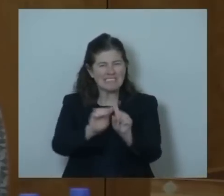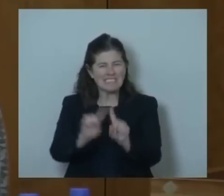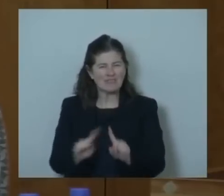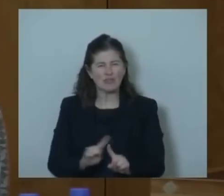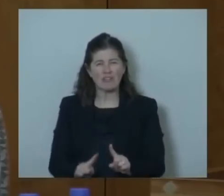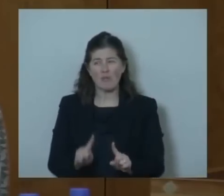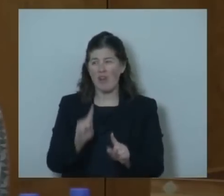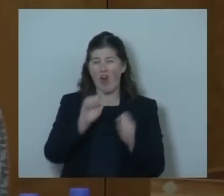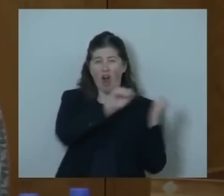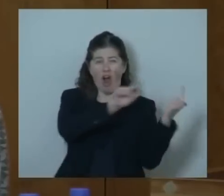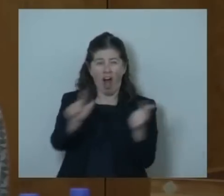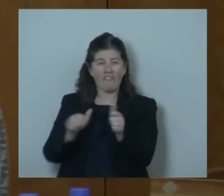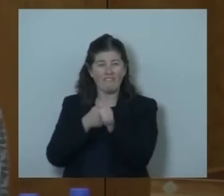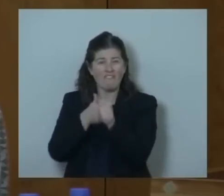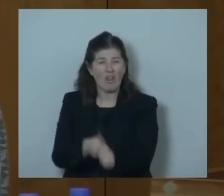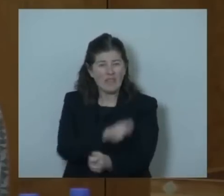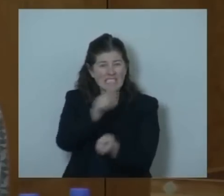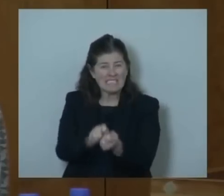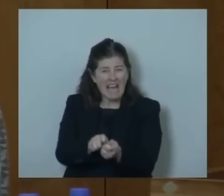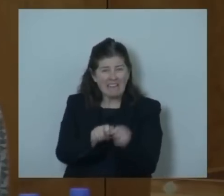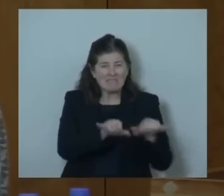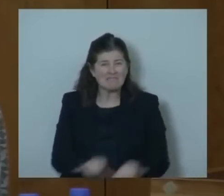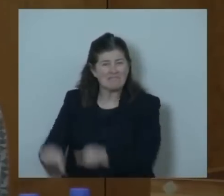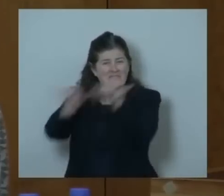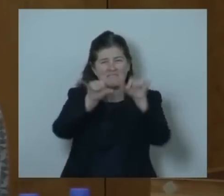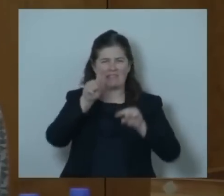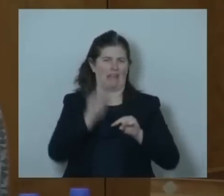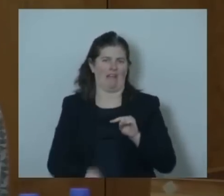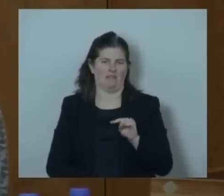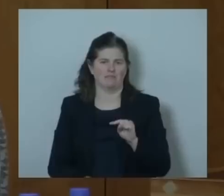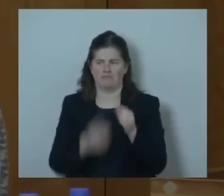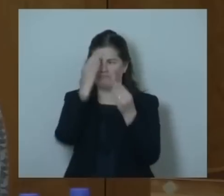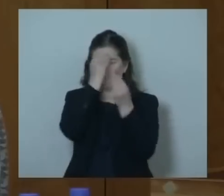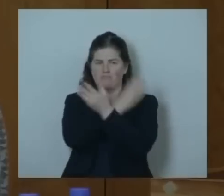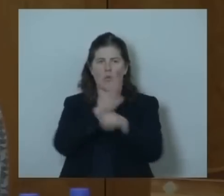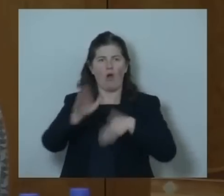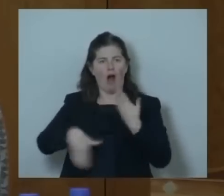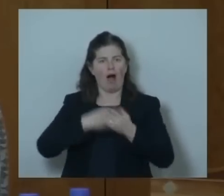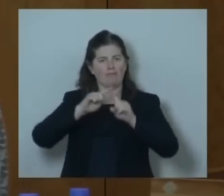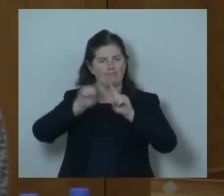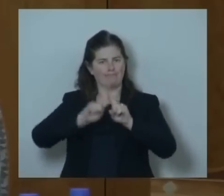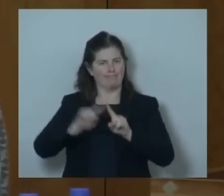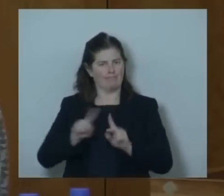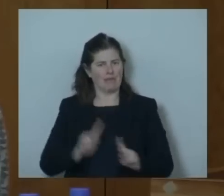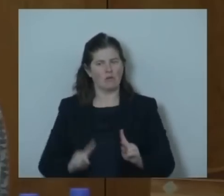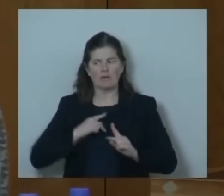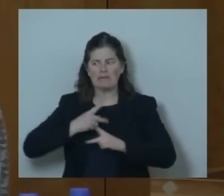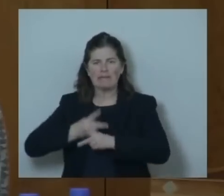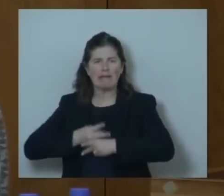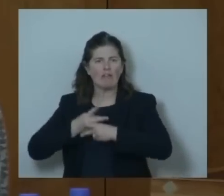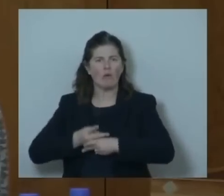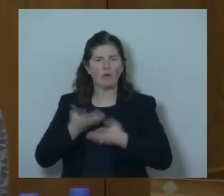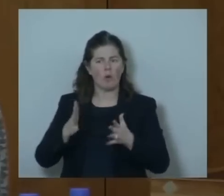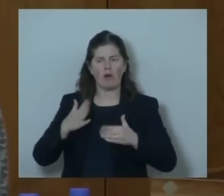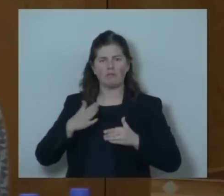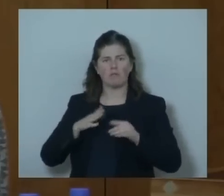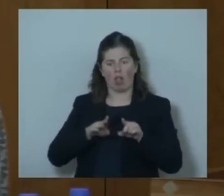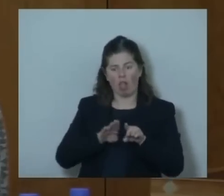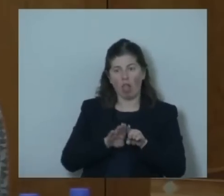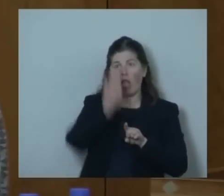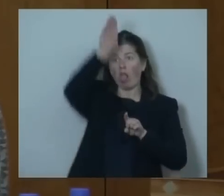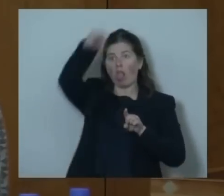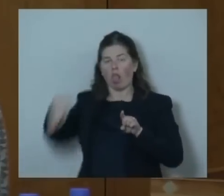size fits all. And I just wanted to say that today, that we need to be careful. We don't want another whole peak and another